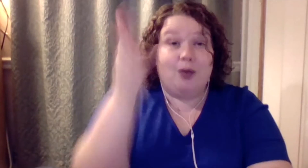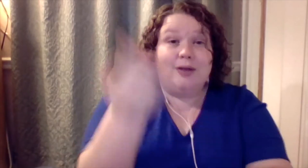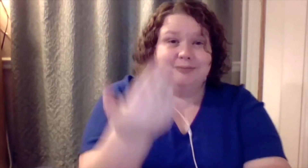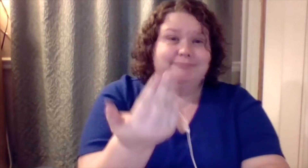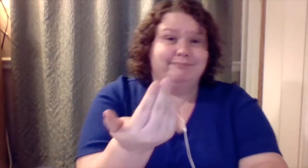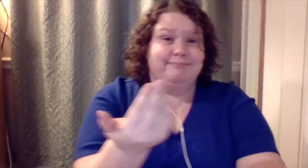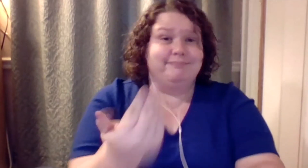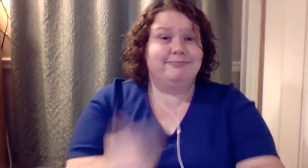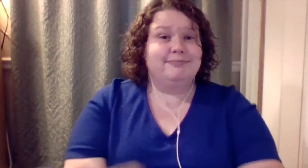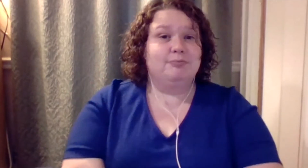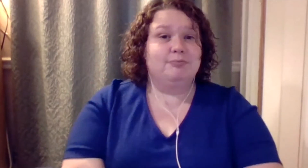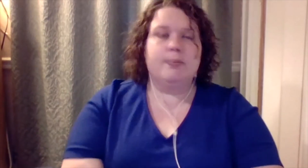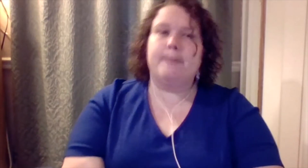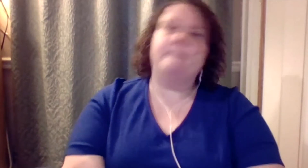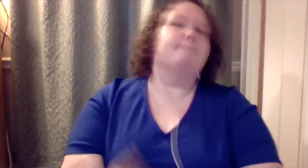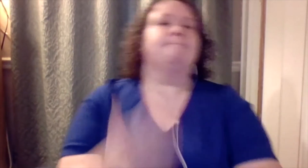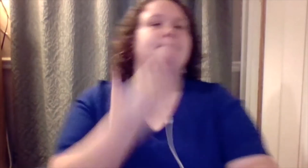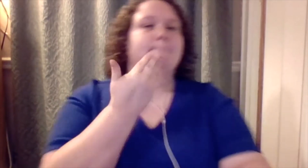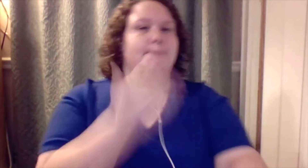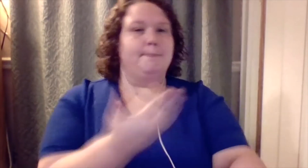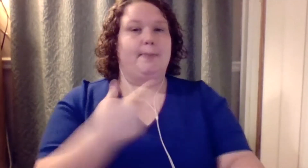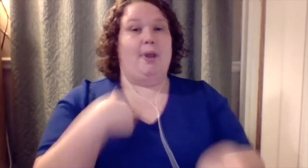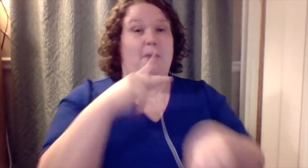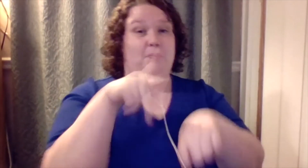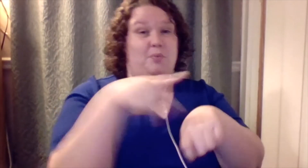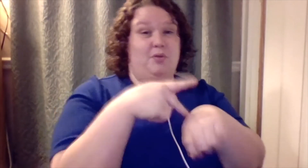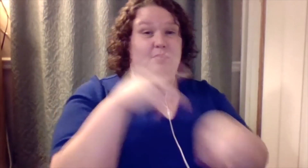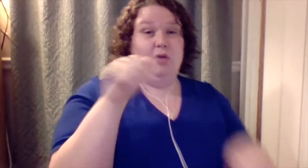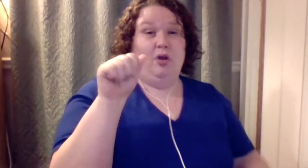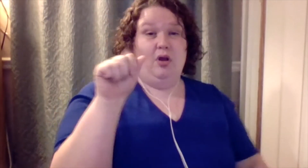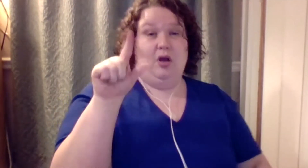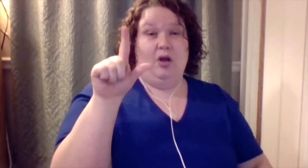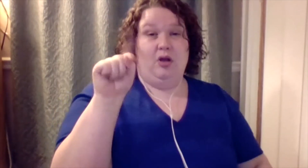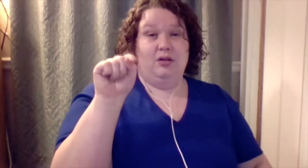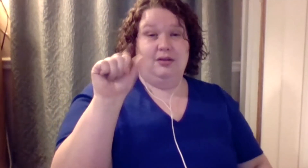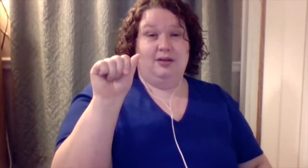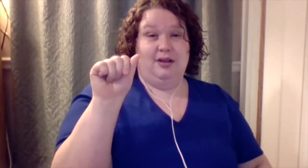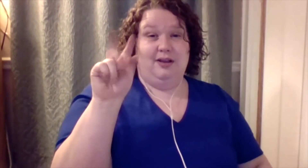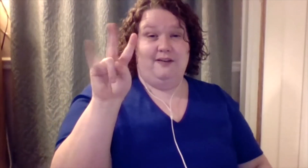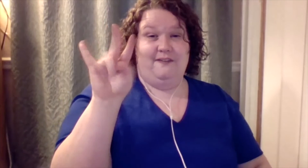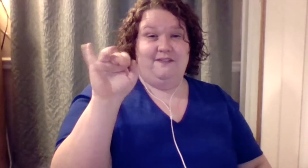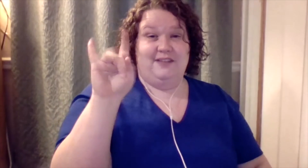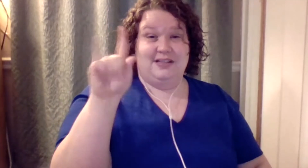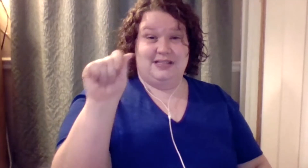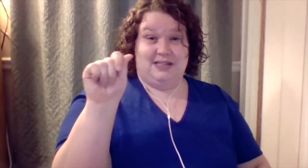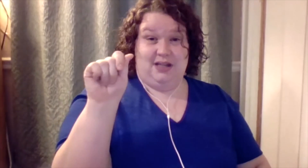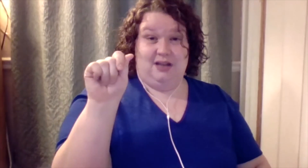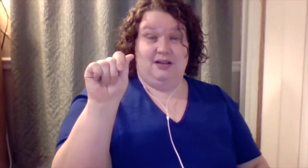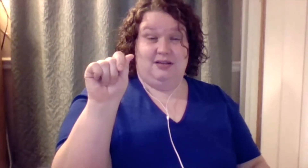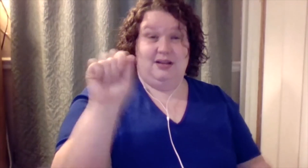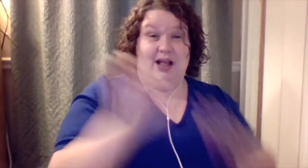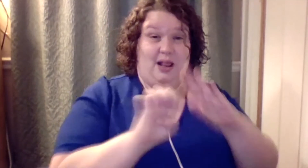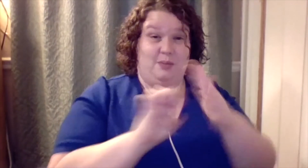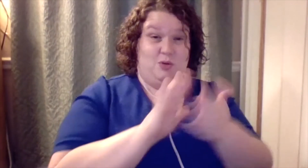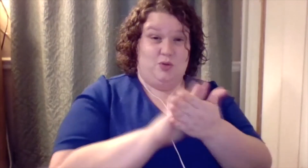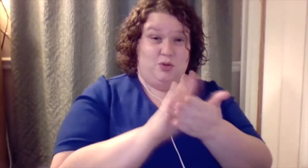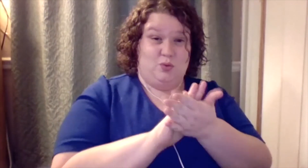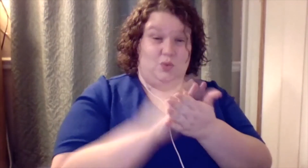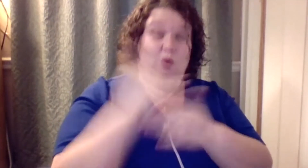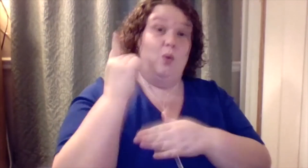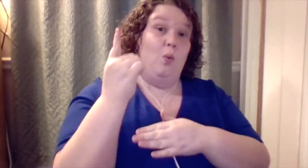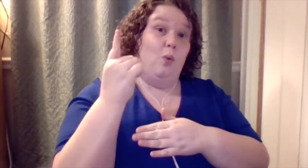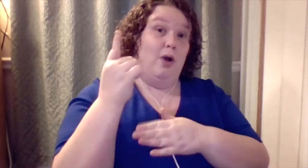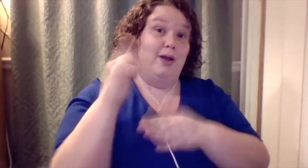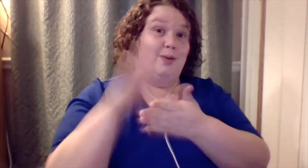you. As principal of Alta Vista Elementary, the elementary school that's being proposed to be shut down, I will have to say this conversation